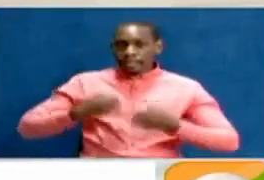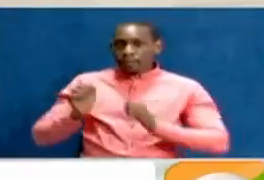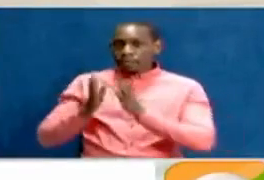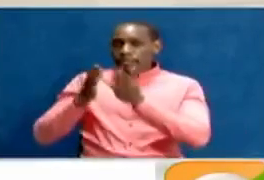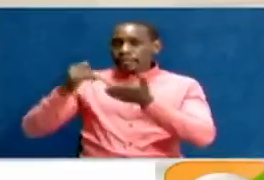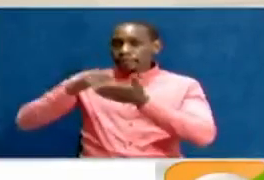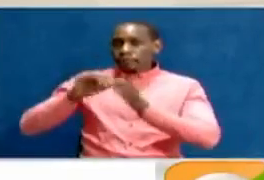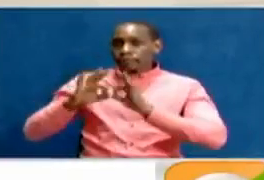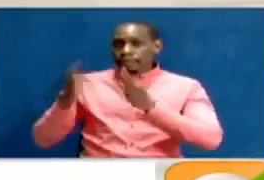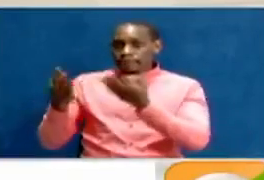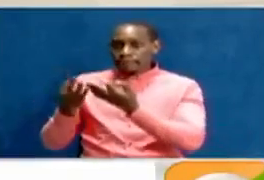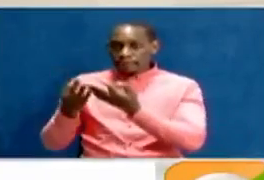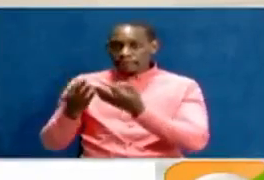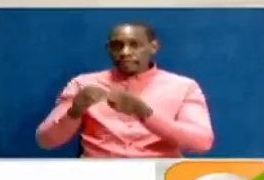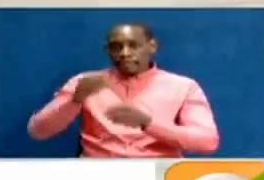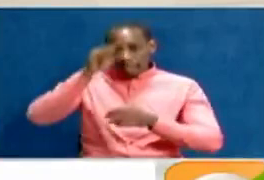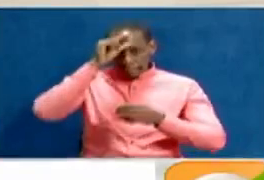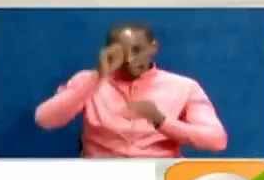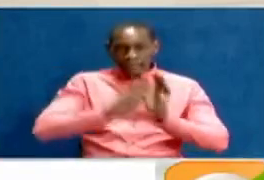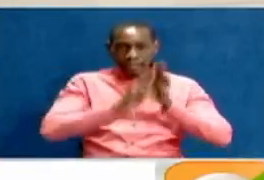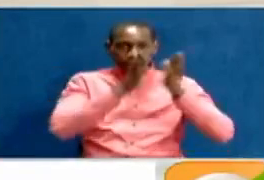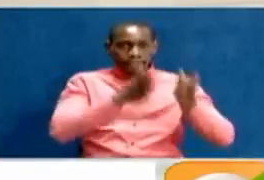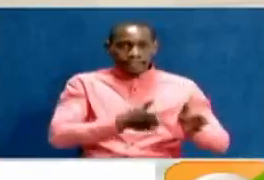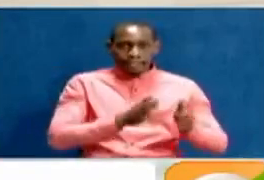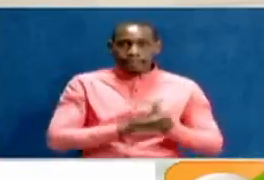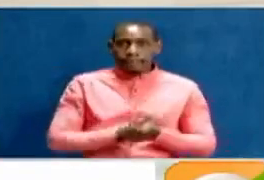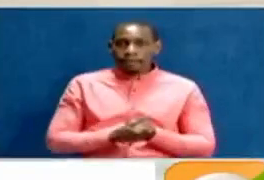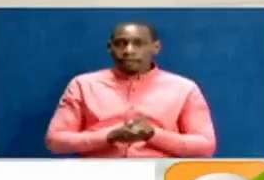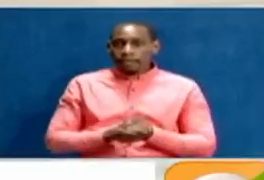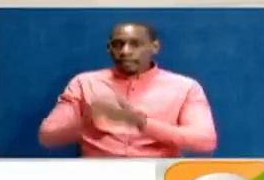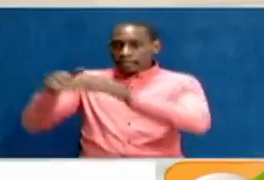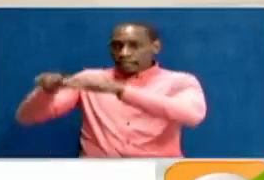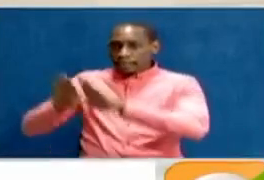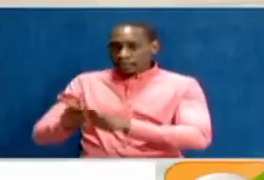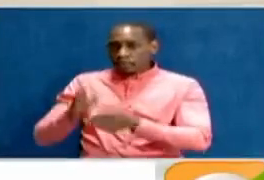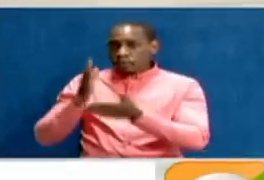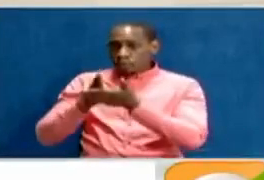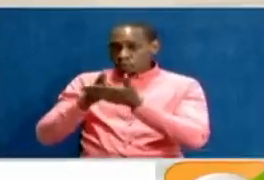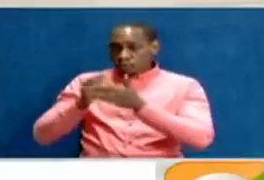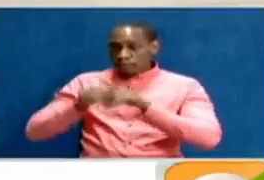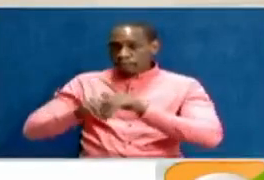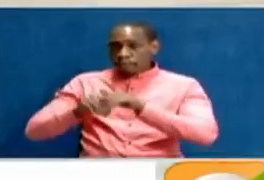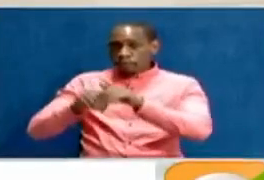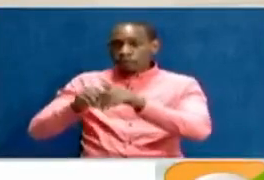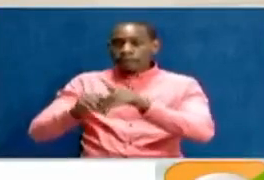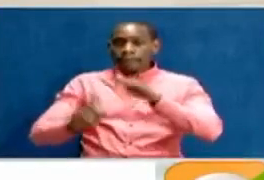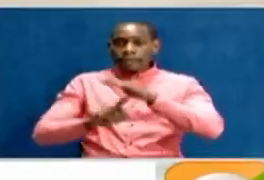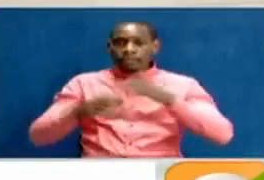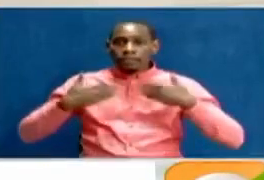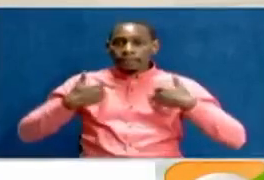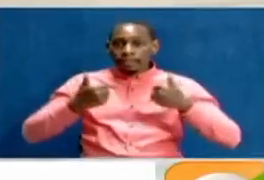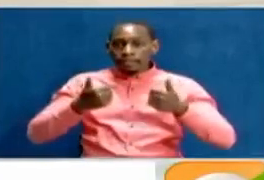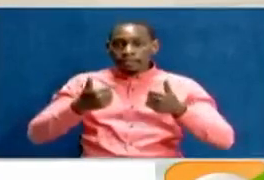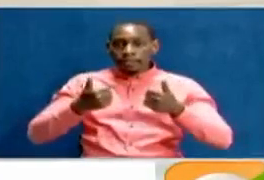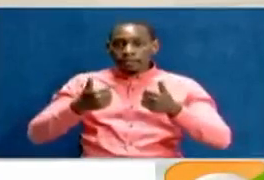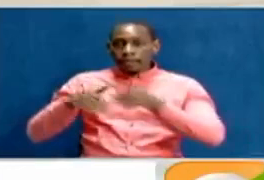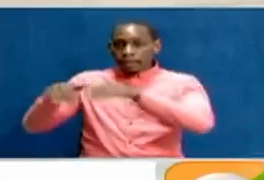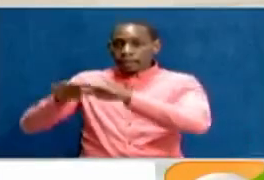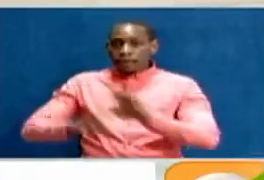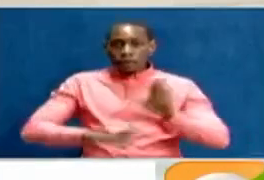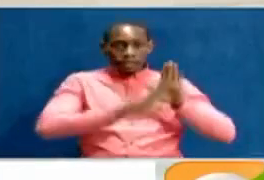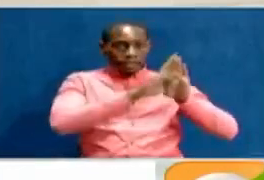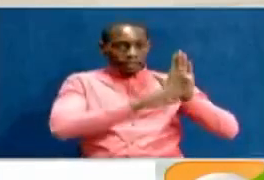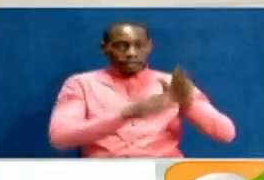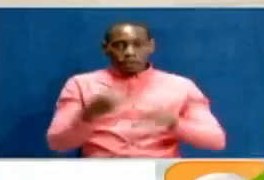attended by family and government representatives. The burial, held in strict adherence to the Ministry of Health burial